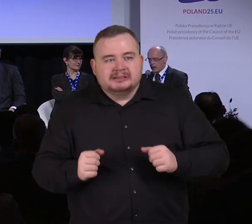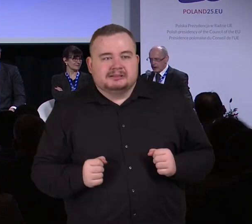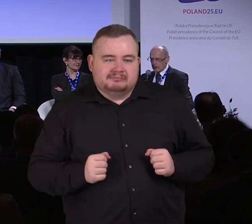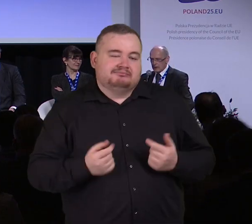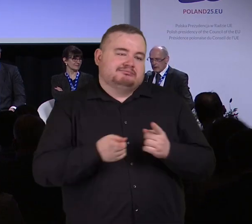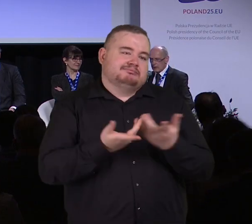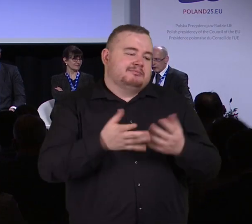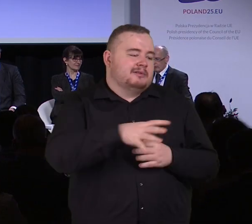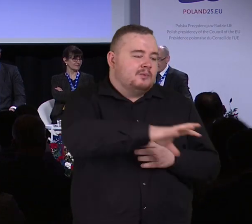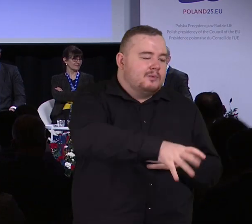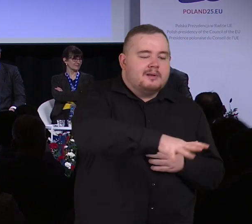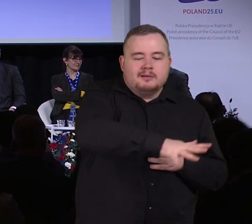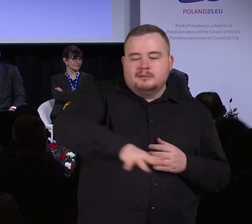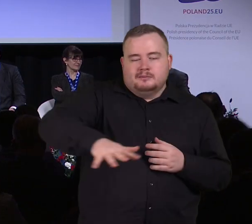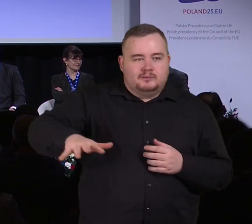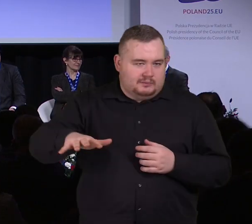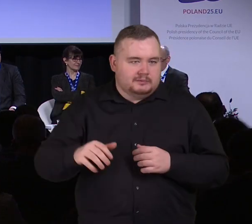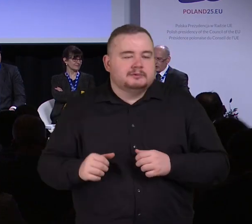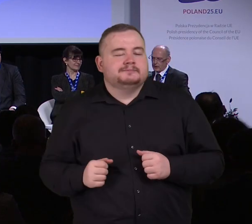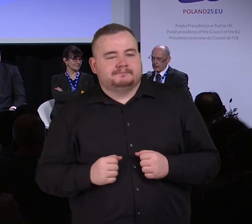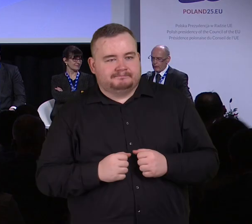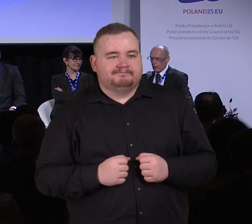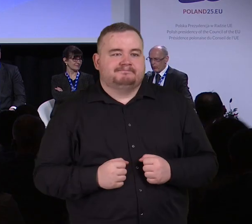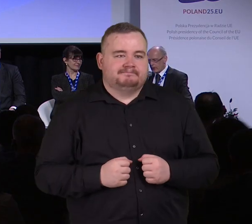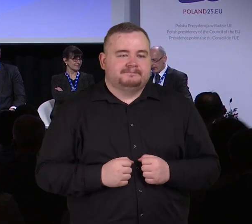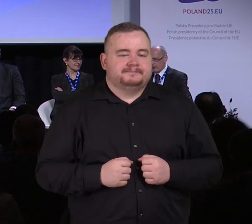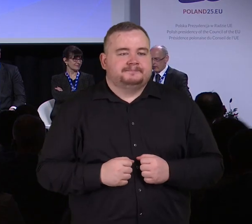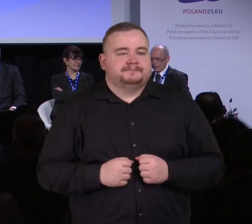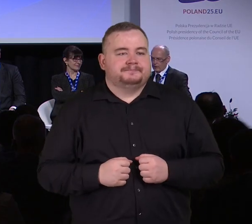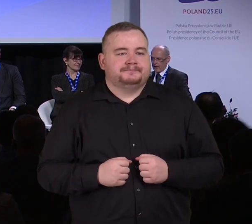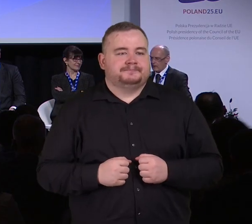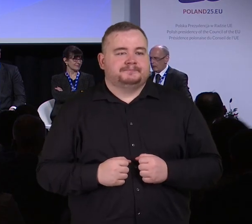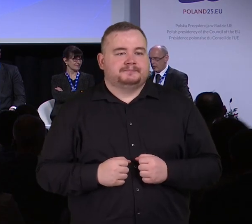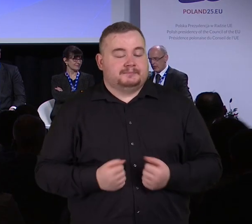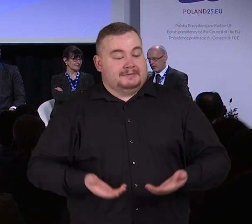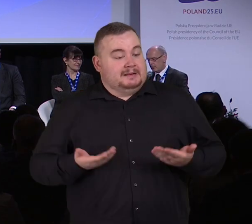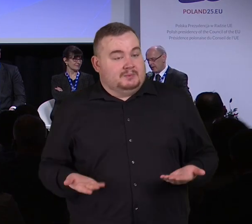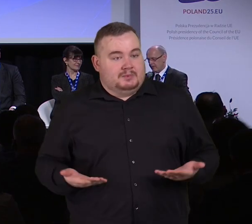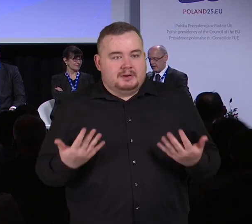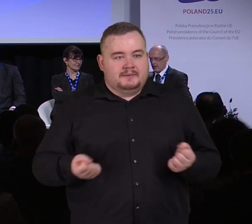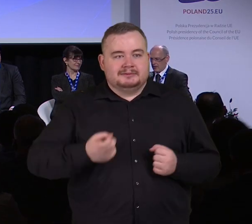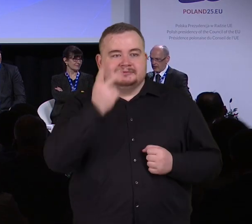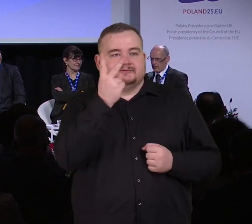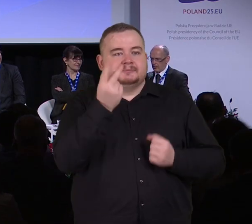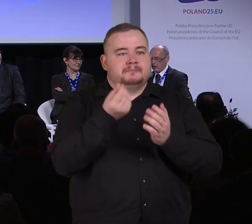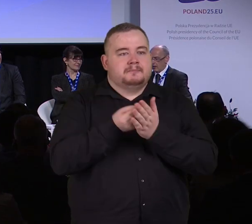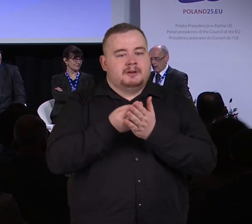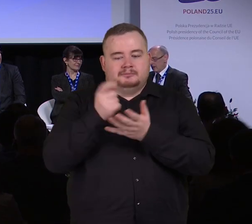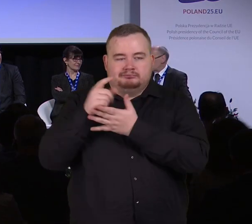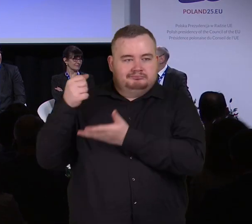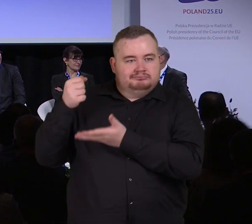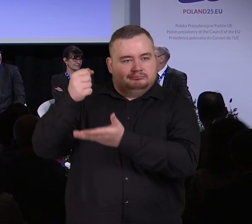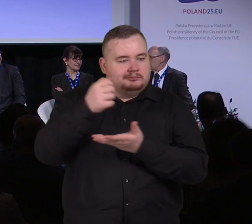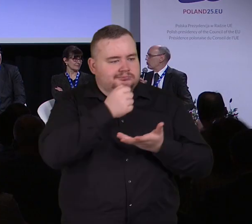if you imagine 2 funds, 2 kinds of regions, 4 political goals, uncountable specific targets,